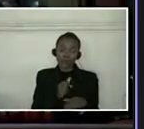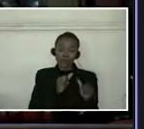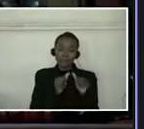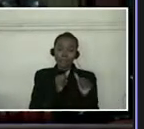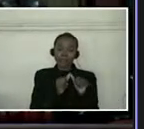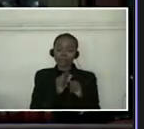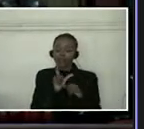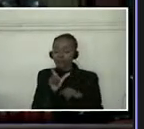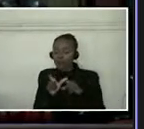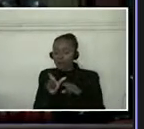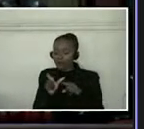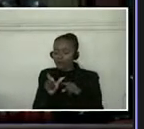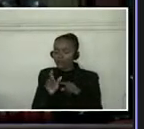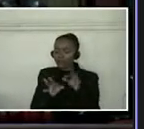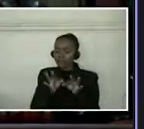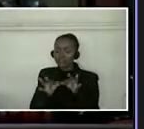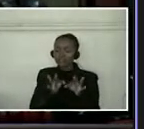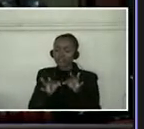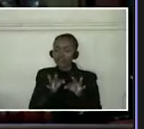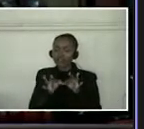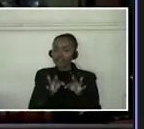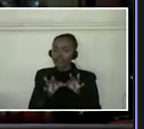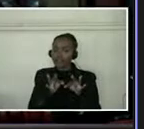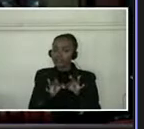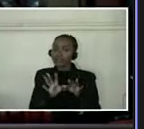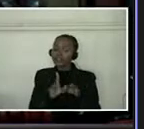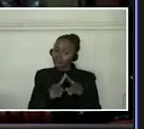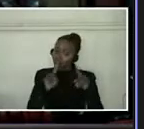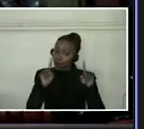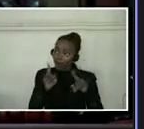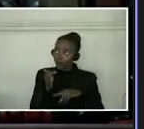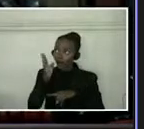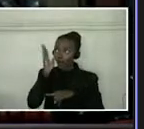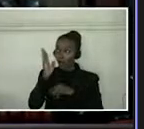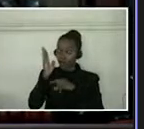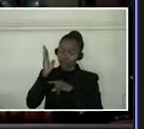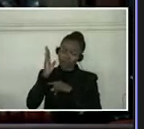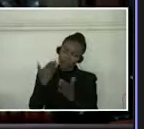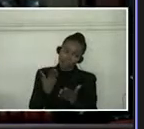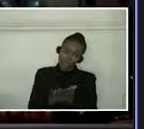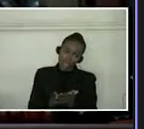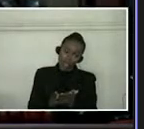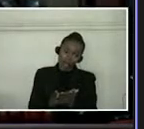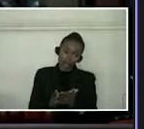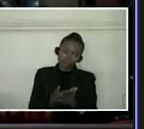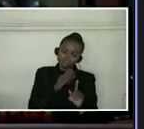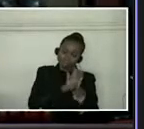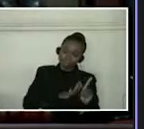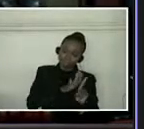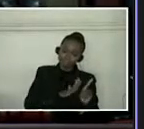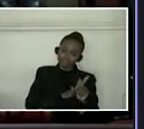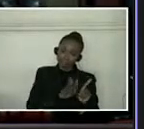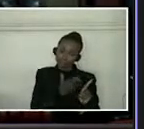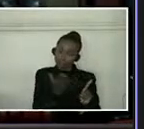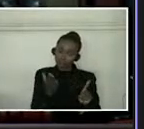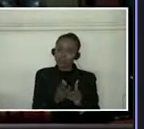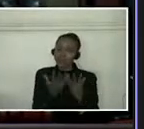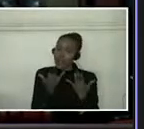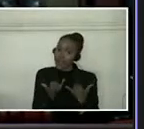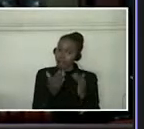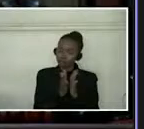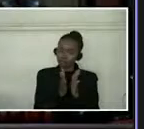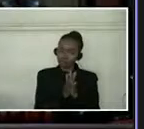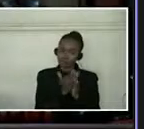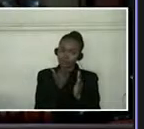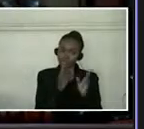contracting them except through our almighty god as we debate this budget vote we believe the department to develop